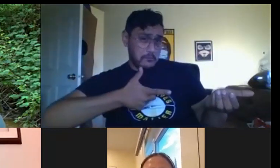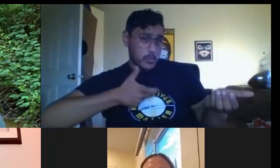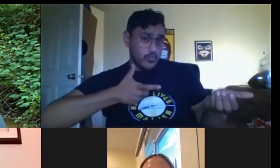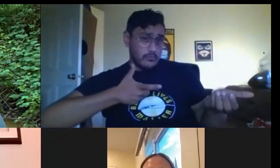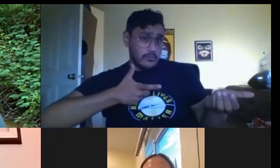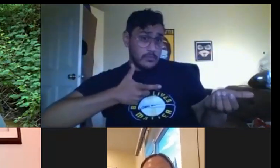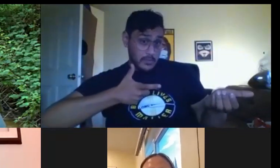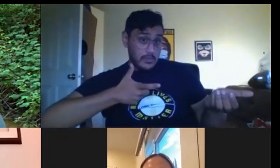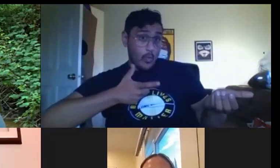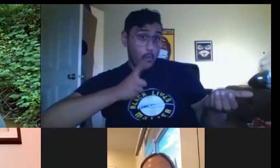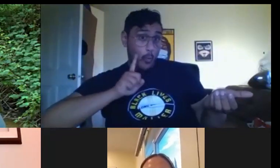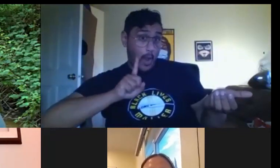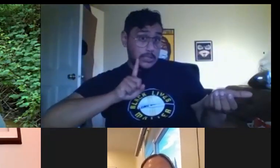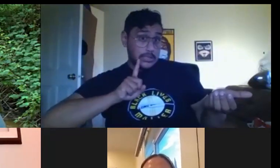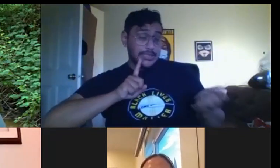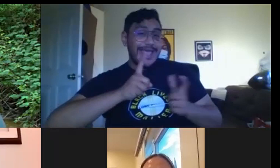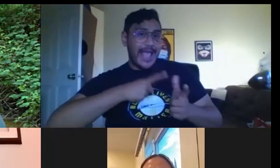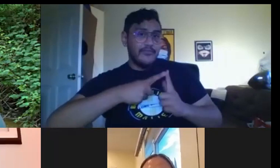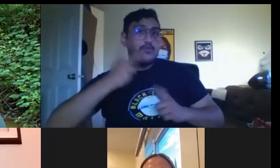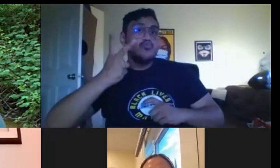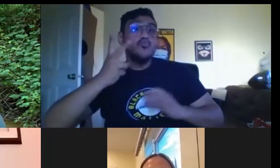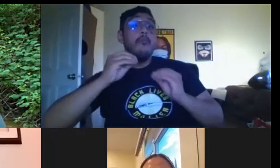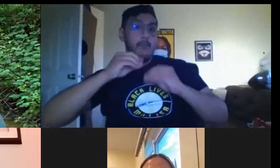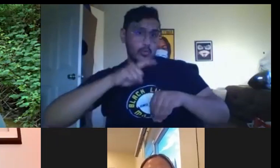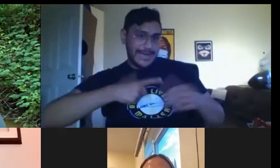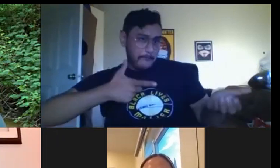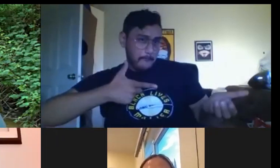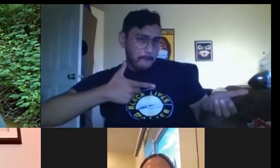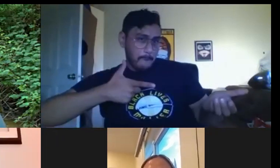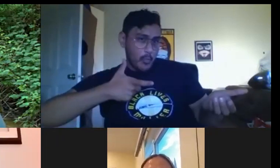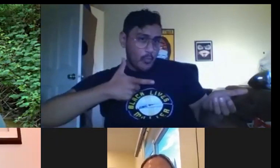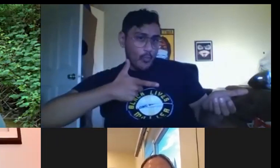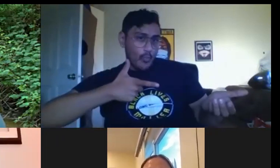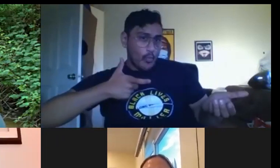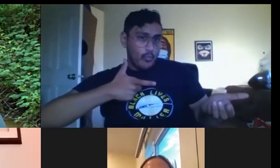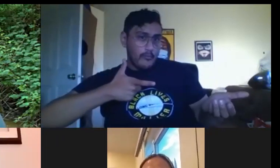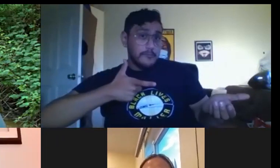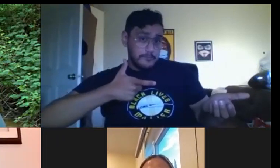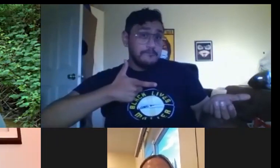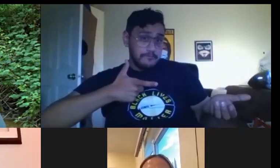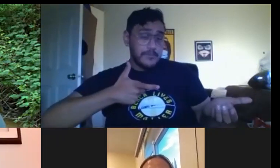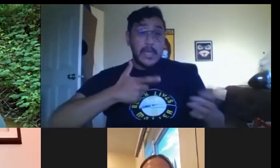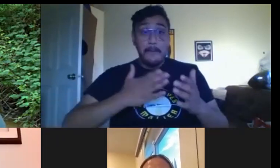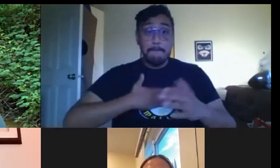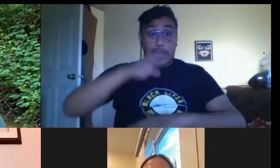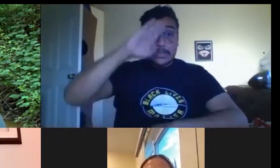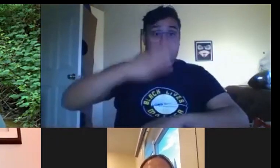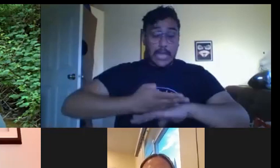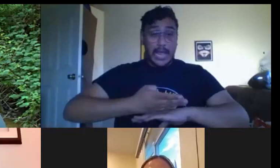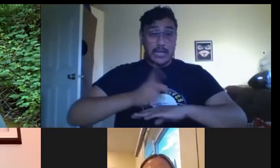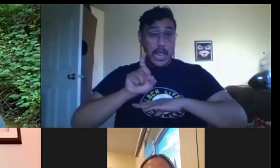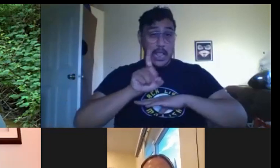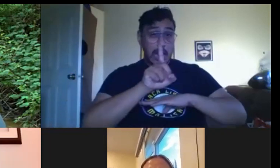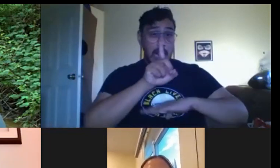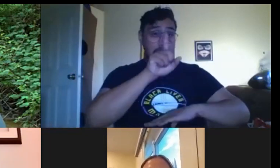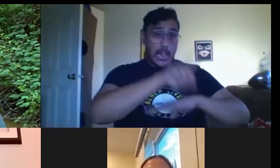that. And he used the AR-15 military assault weapon to shot him in his back, and my son collapsed to the ground and